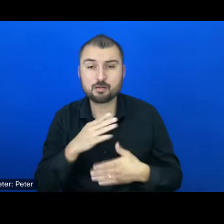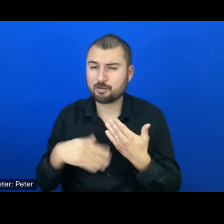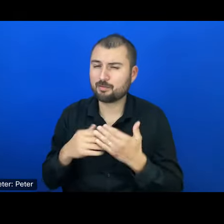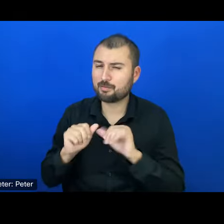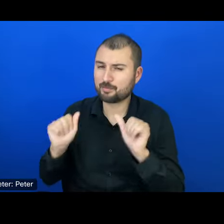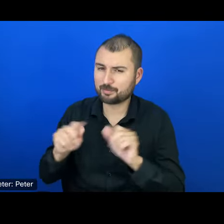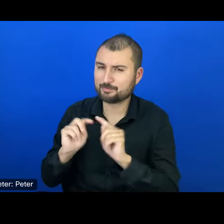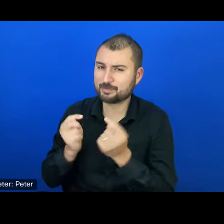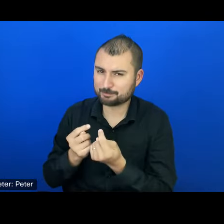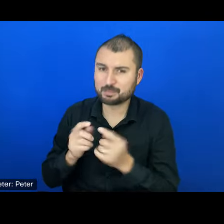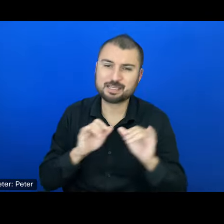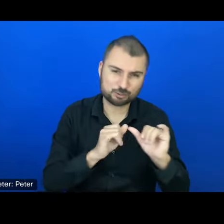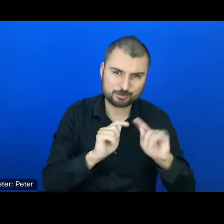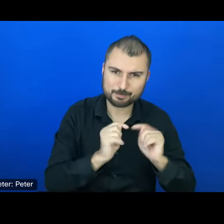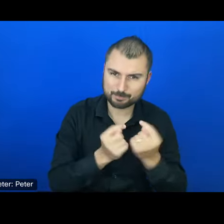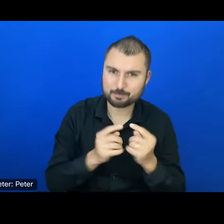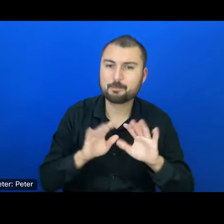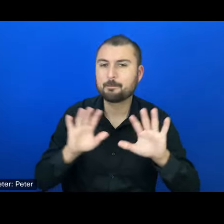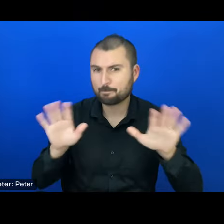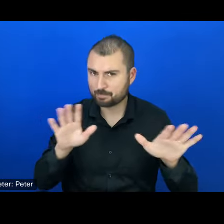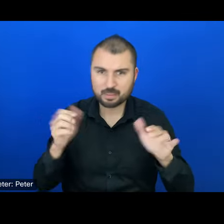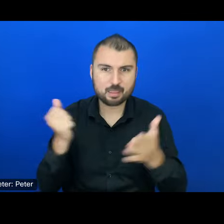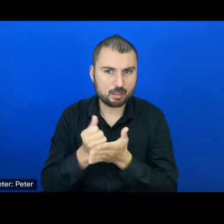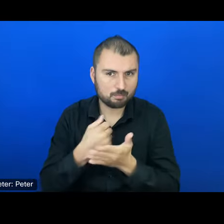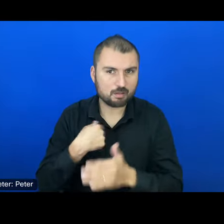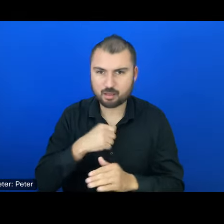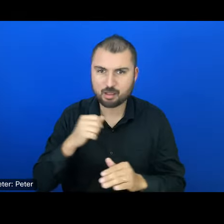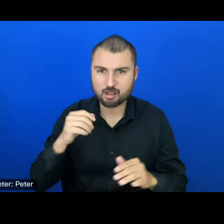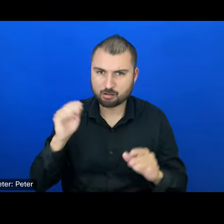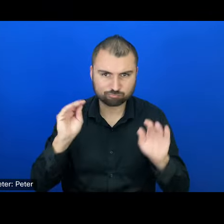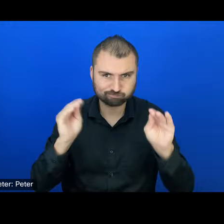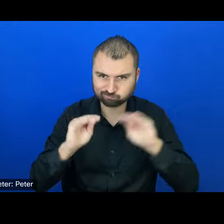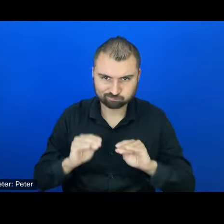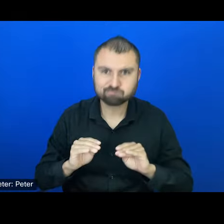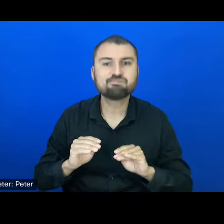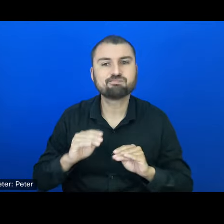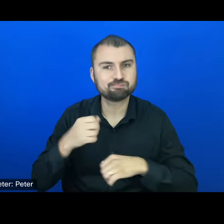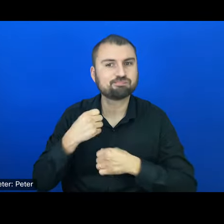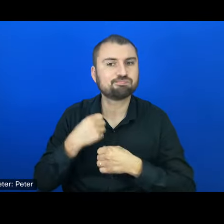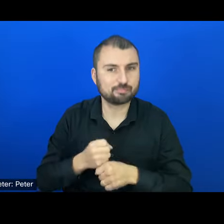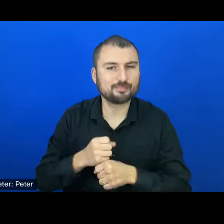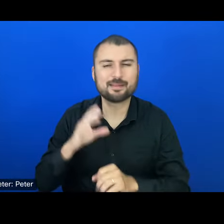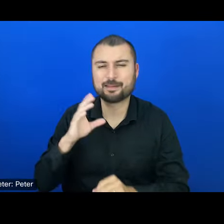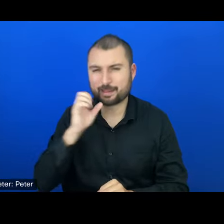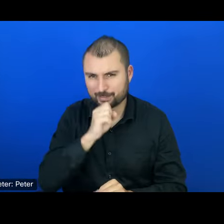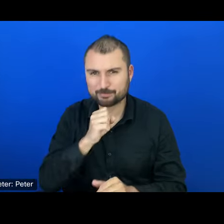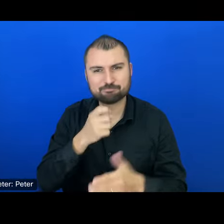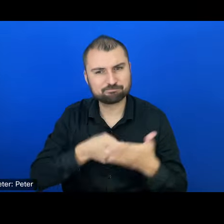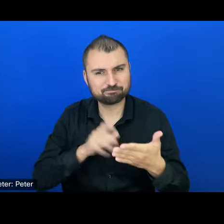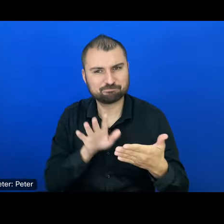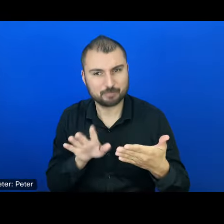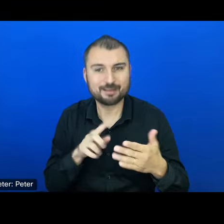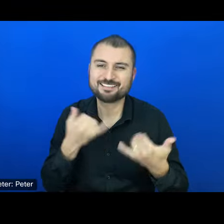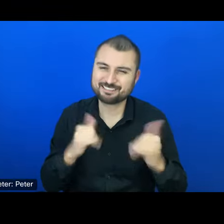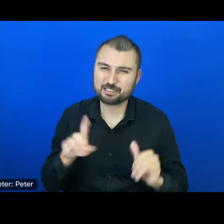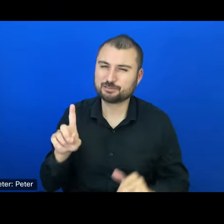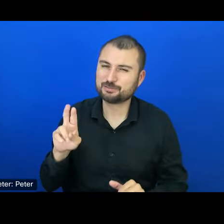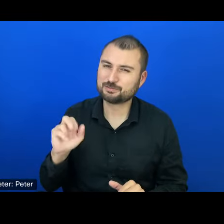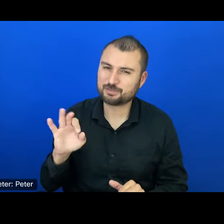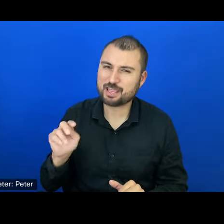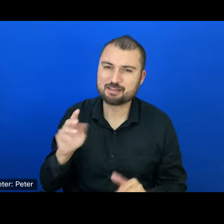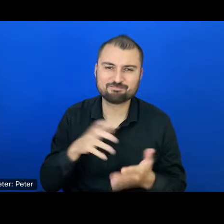team that'll help us to Okay. craft an estimate. I mean, it's still a very much a draft. It's, Right, but they right. do